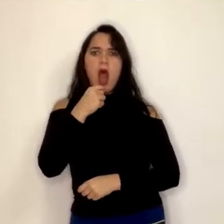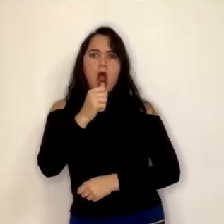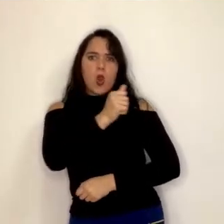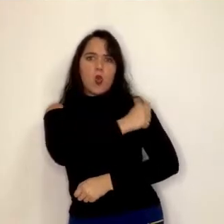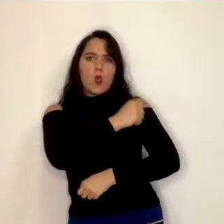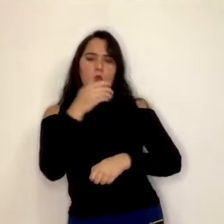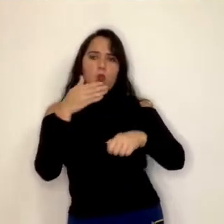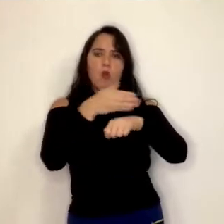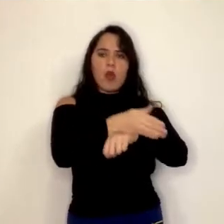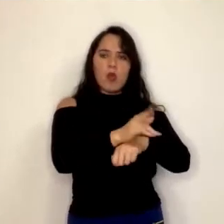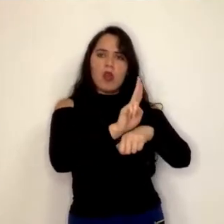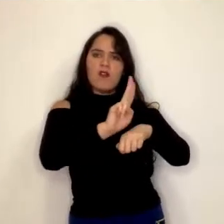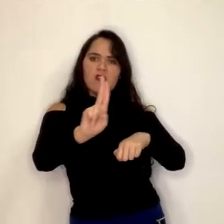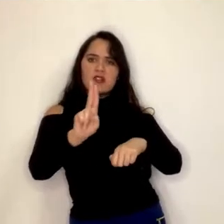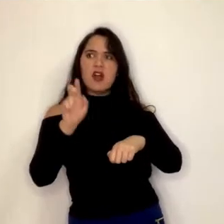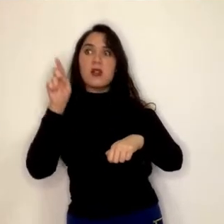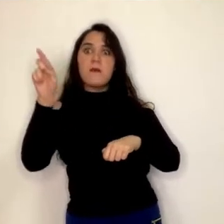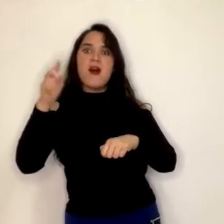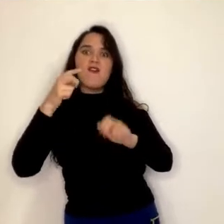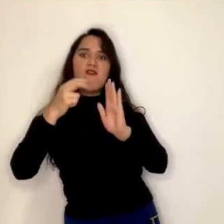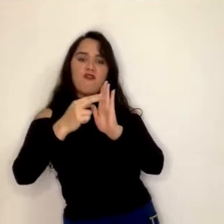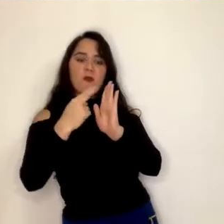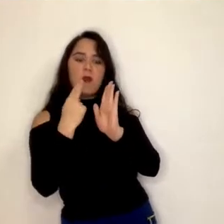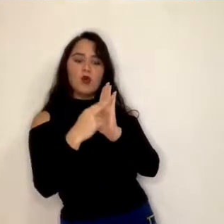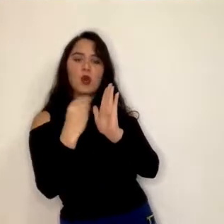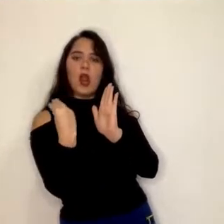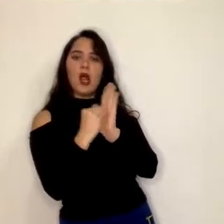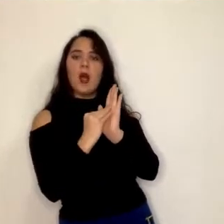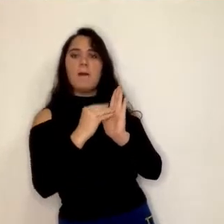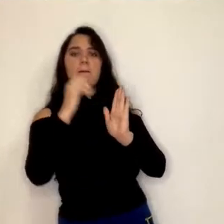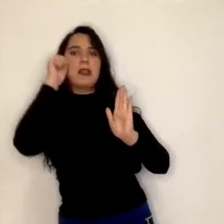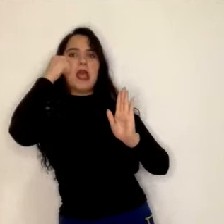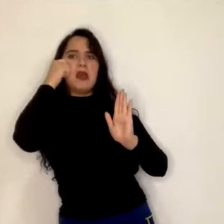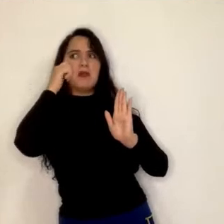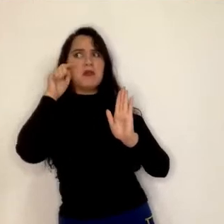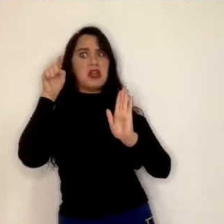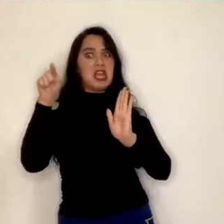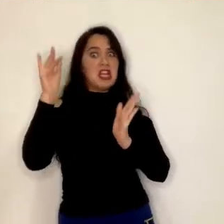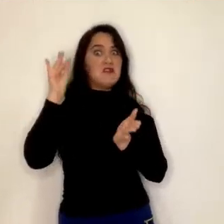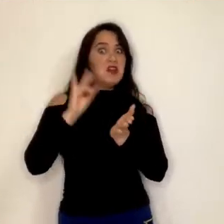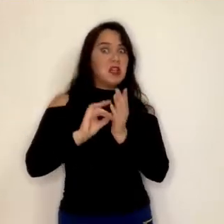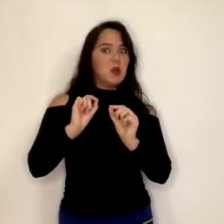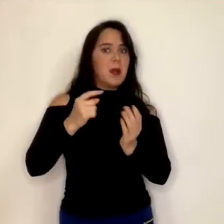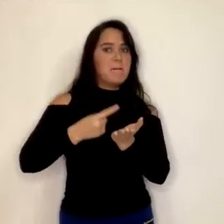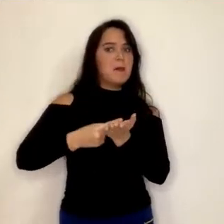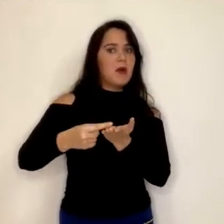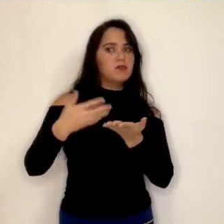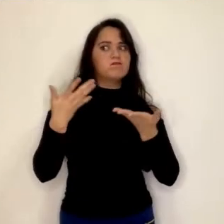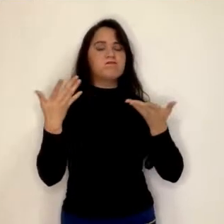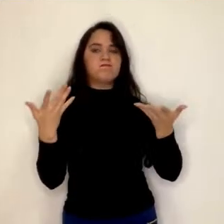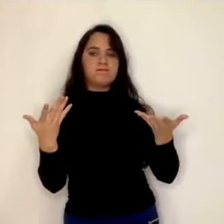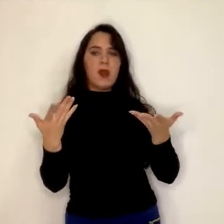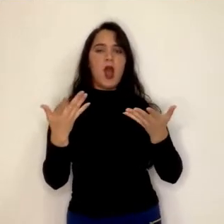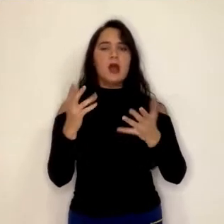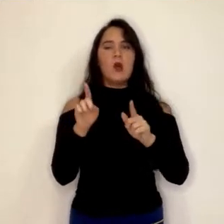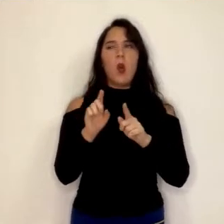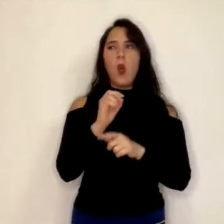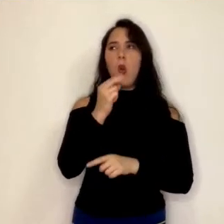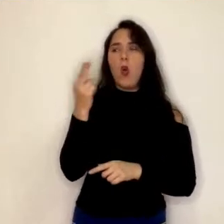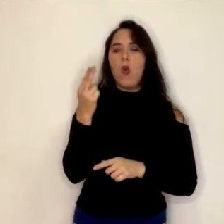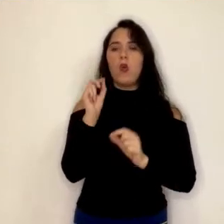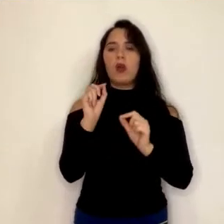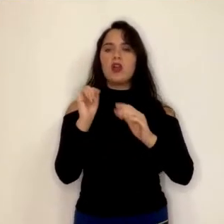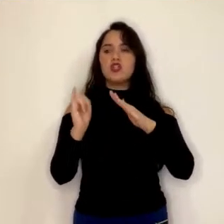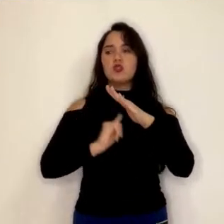people who are committing fraud in SPS and Prouni, and sometimes an institution